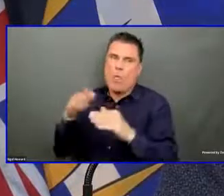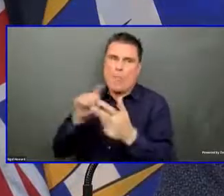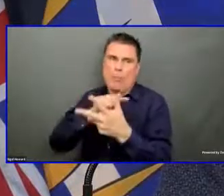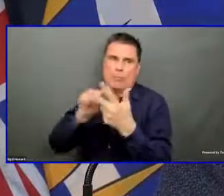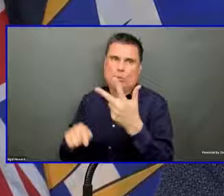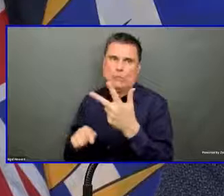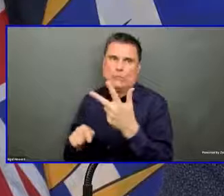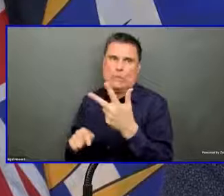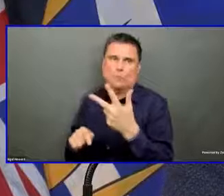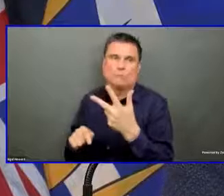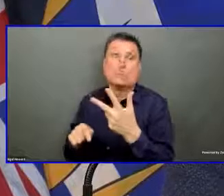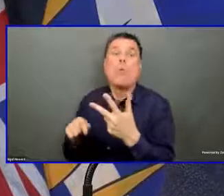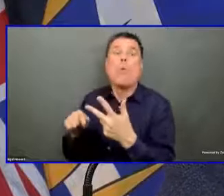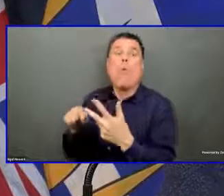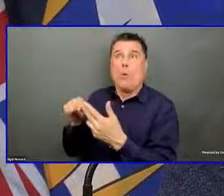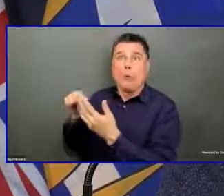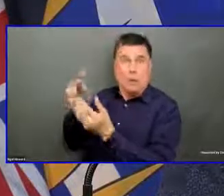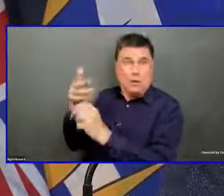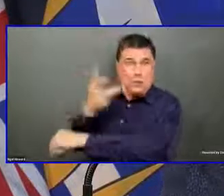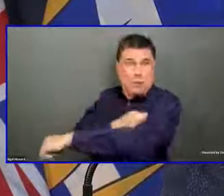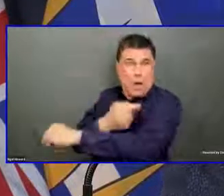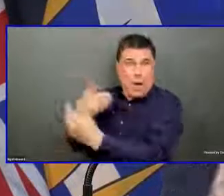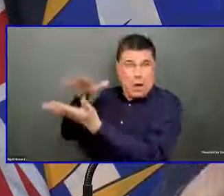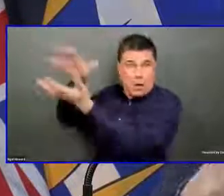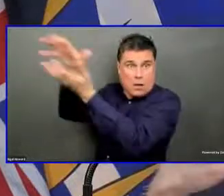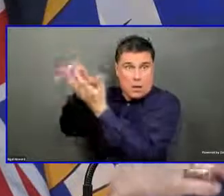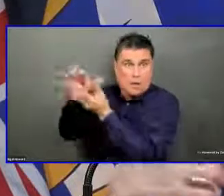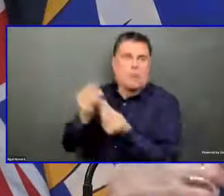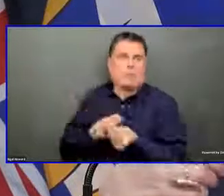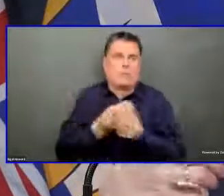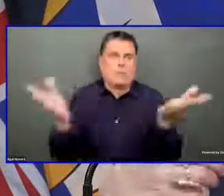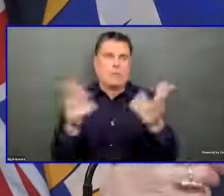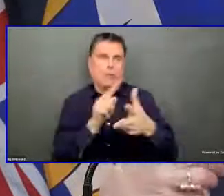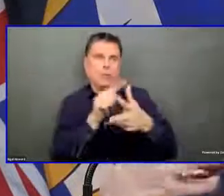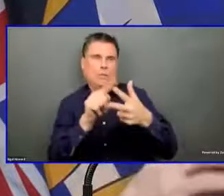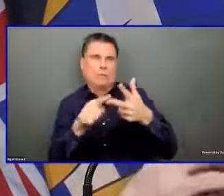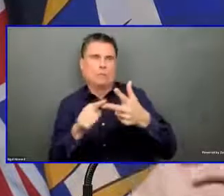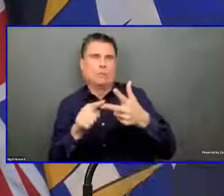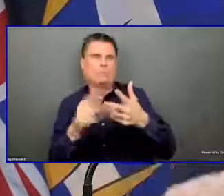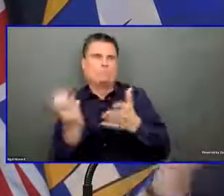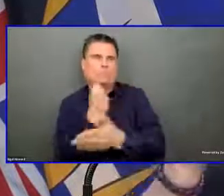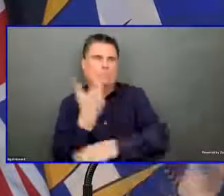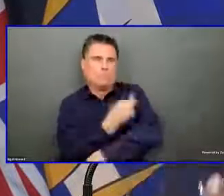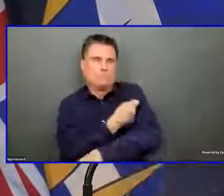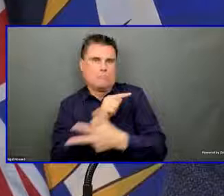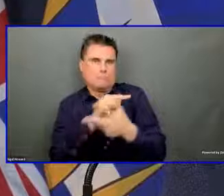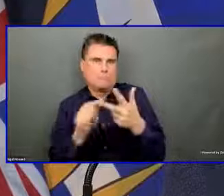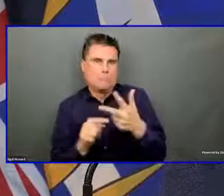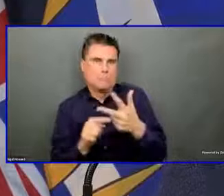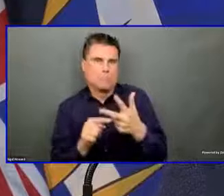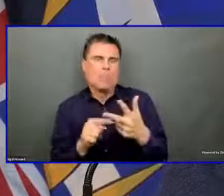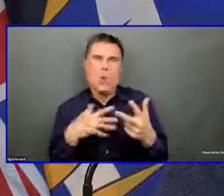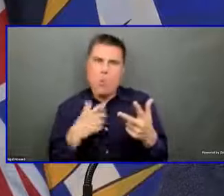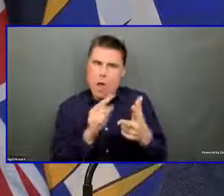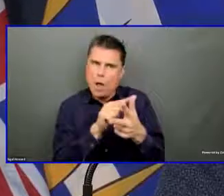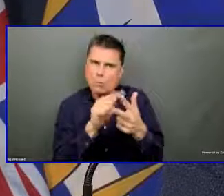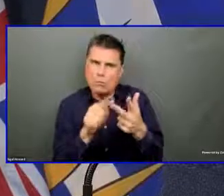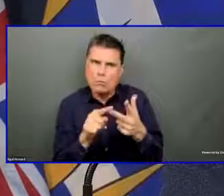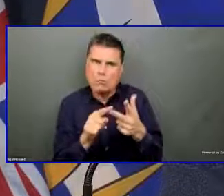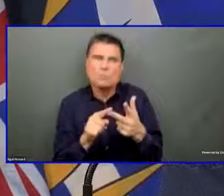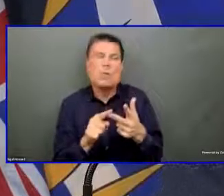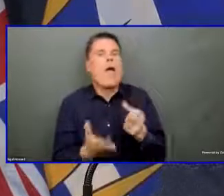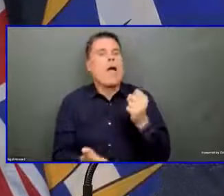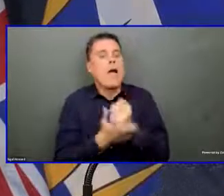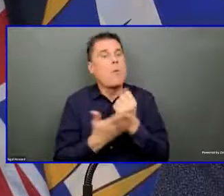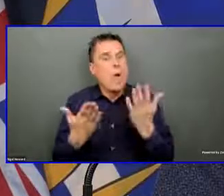people in those settings, and we are confident that that will help us protect our communities as well as those workplaces and